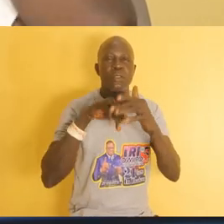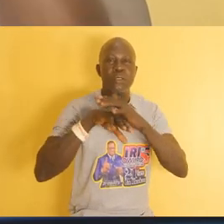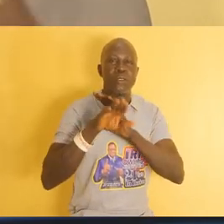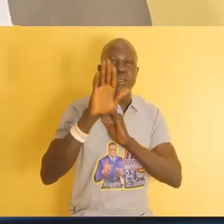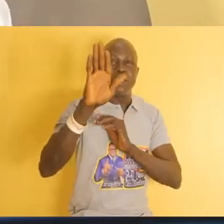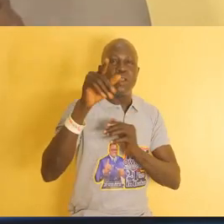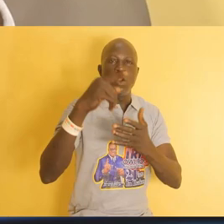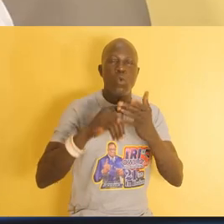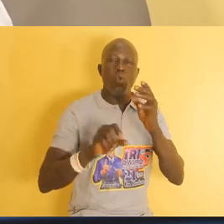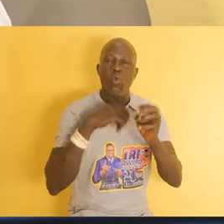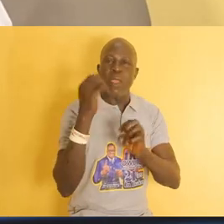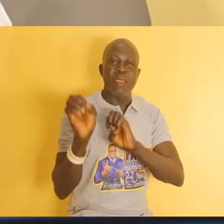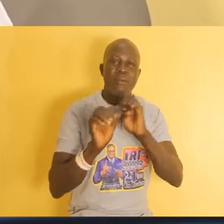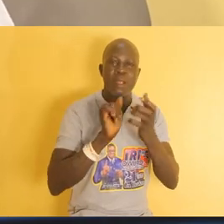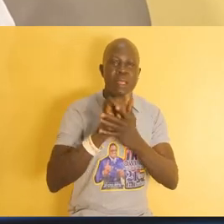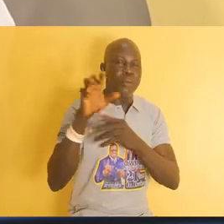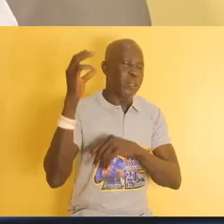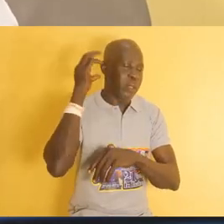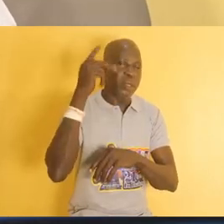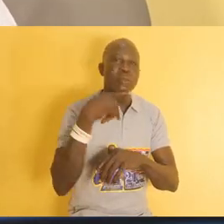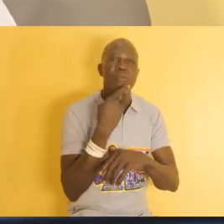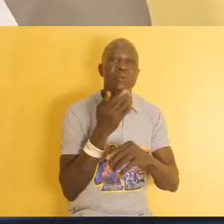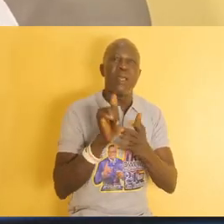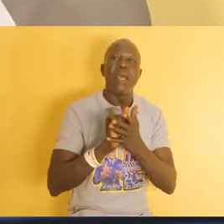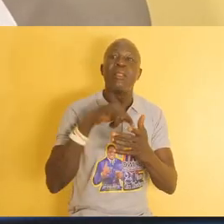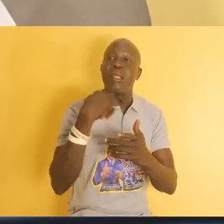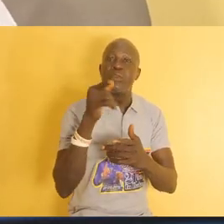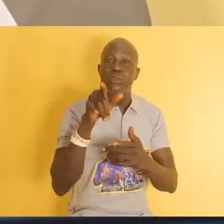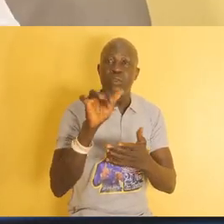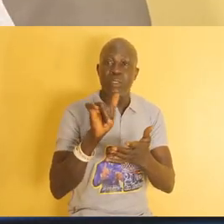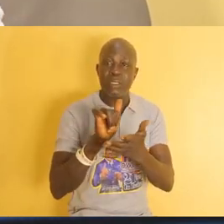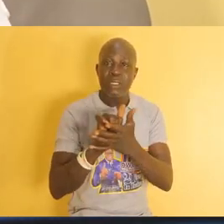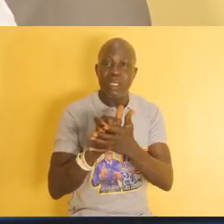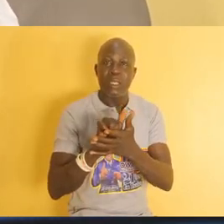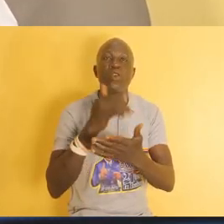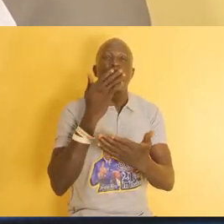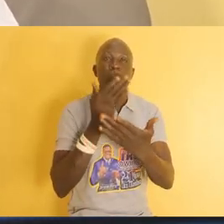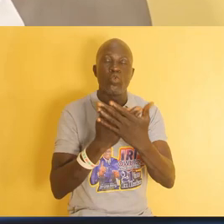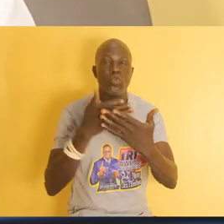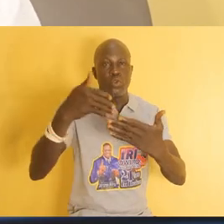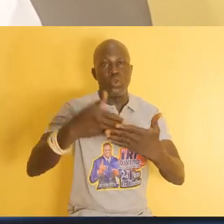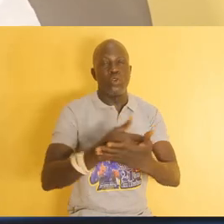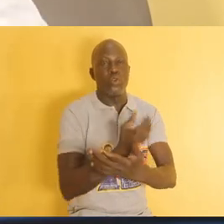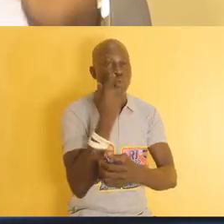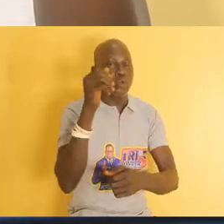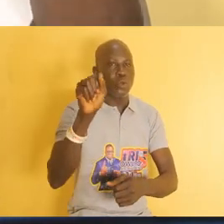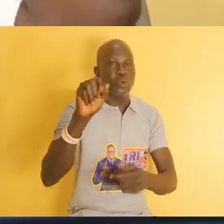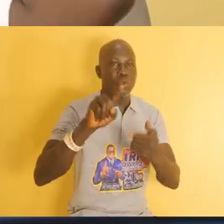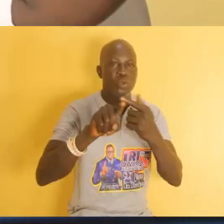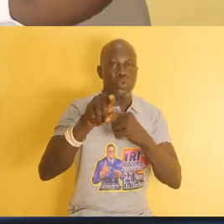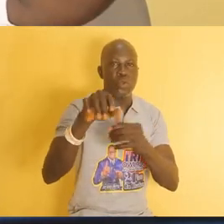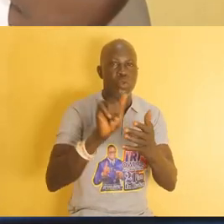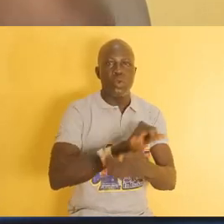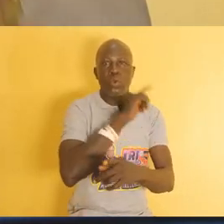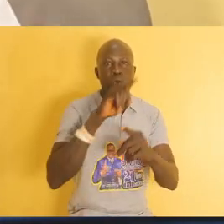gbogbo en to ba lohun mi gbo so that I can hear my voice mo so fun pe I declare to you that iroyin ayo wole wa good news will come in bi o